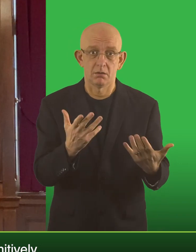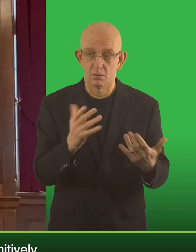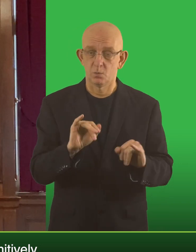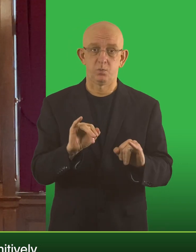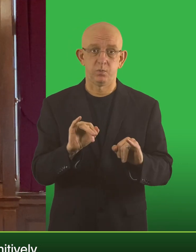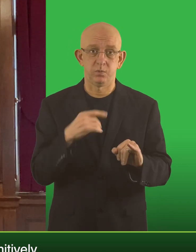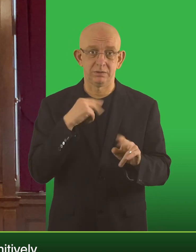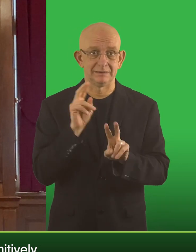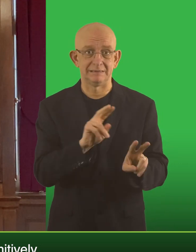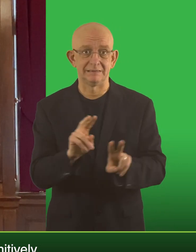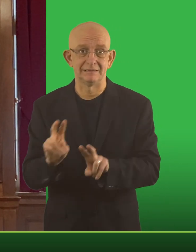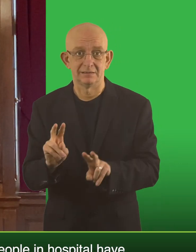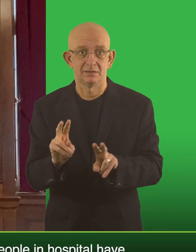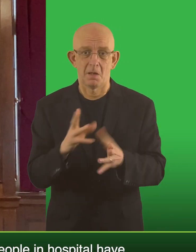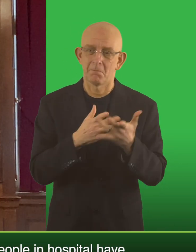hospitalisation rates at the moment.